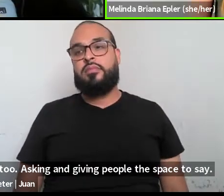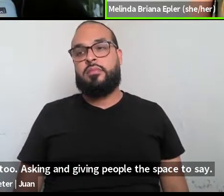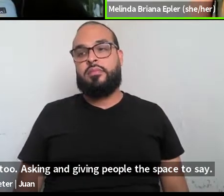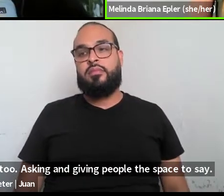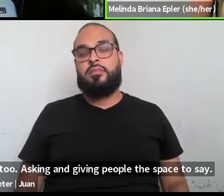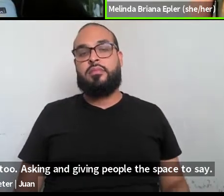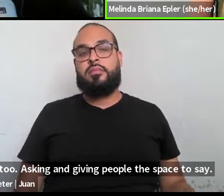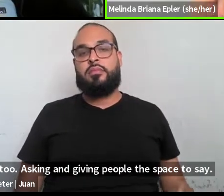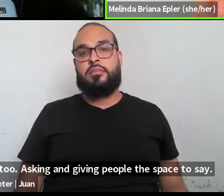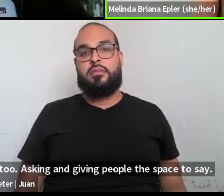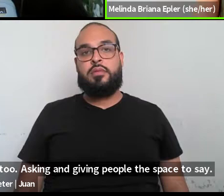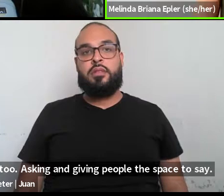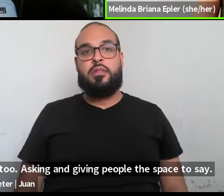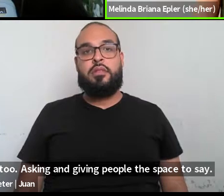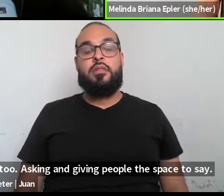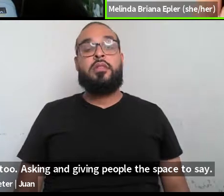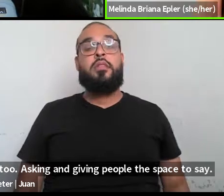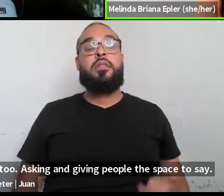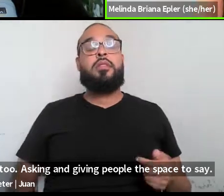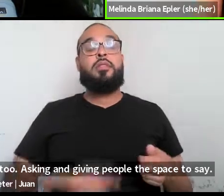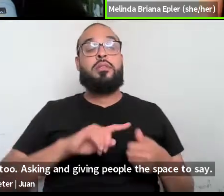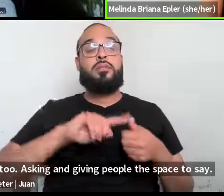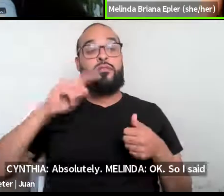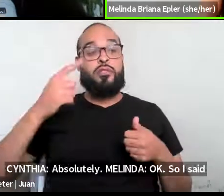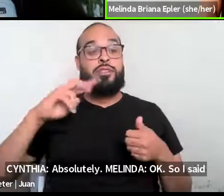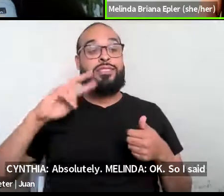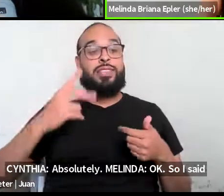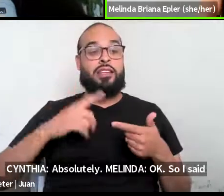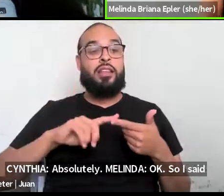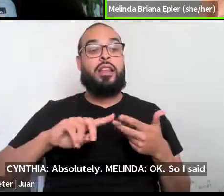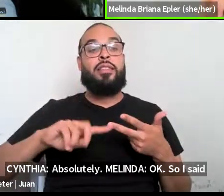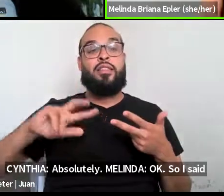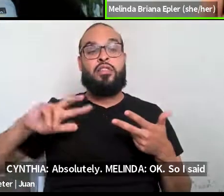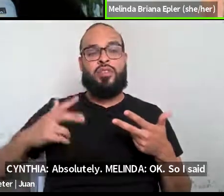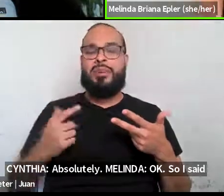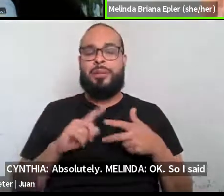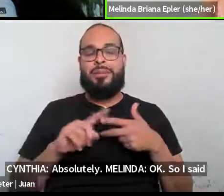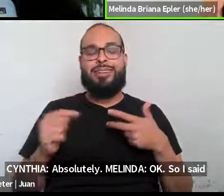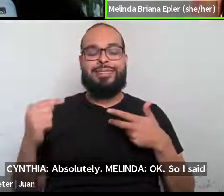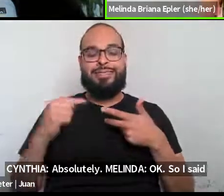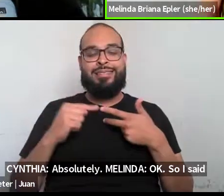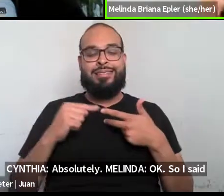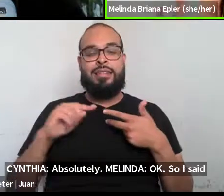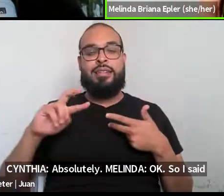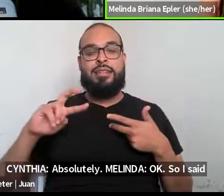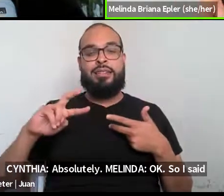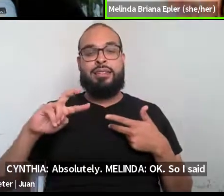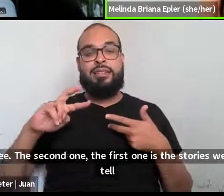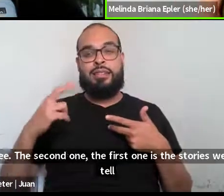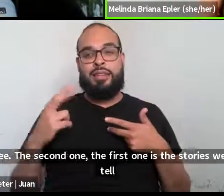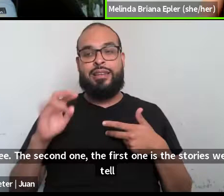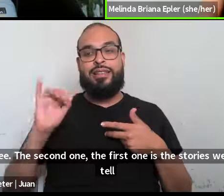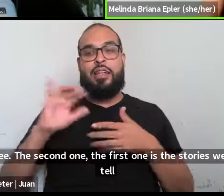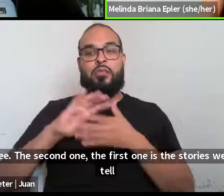Okay, so I said 3. The second one, so the first one is the stories that we tell ourselves that kind of perpetuate these biases and stereotypes